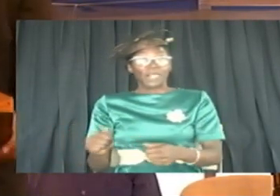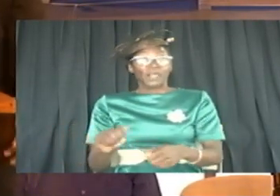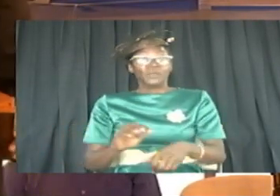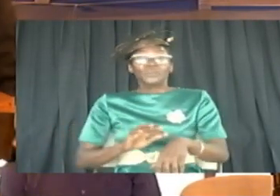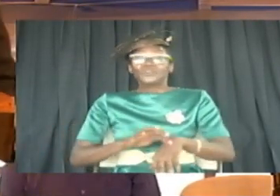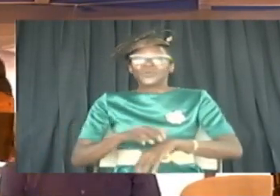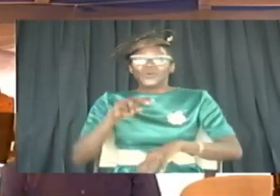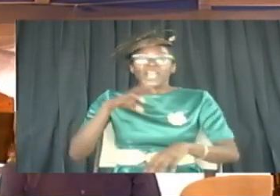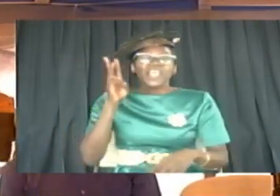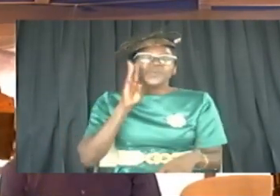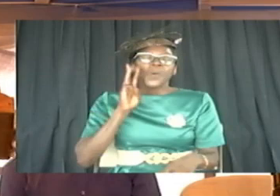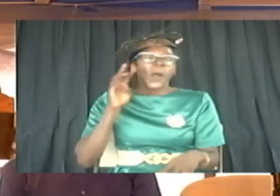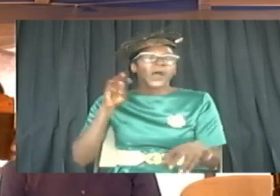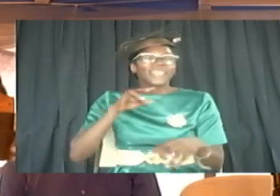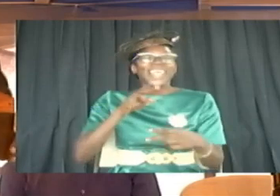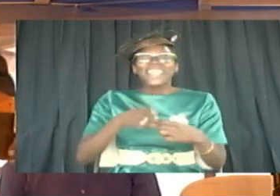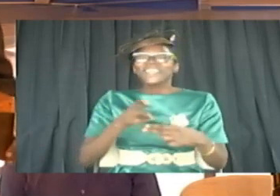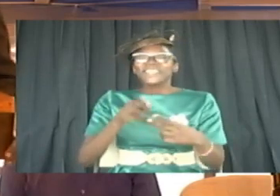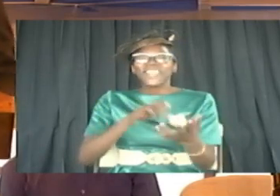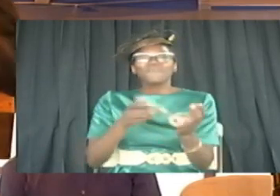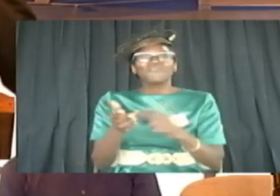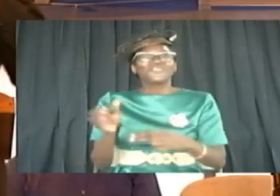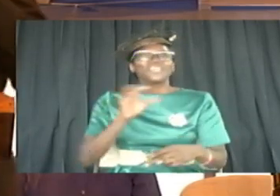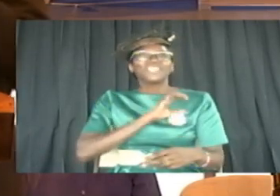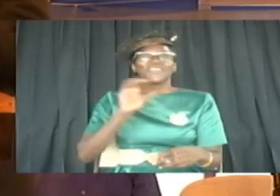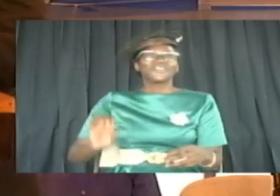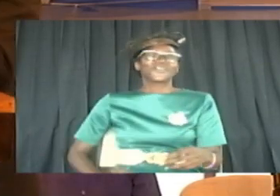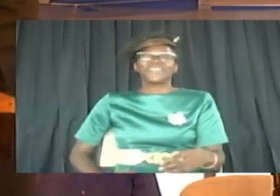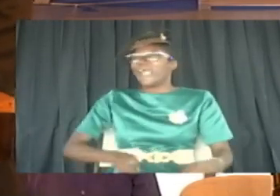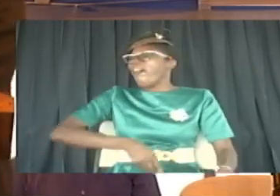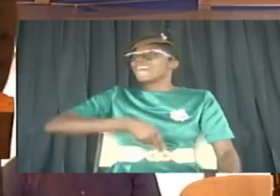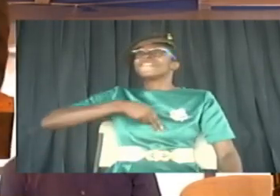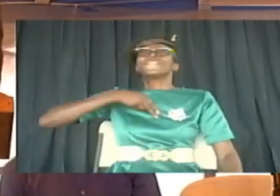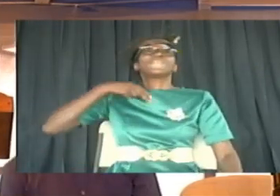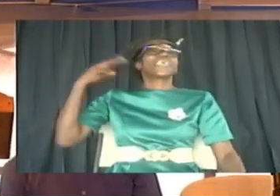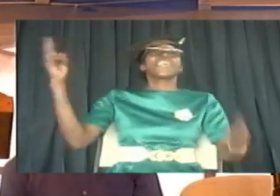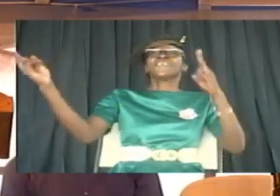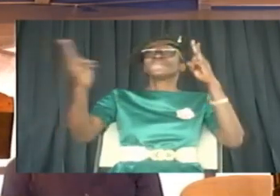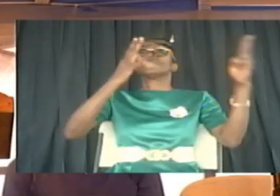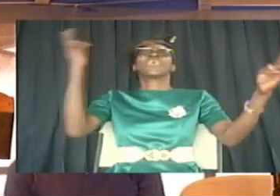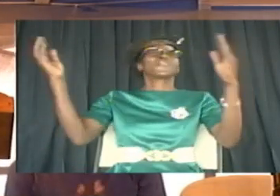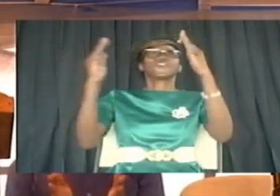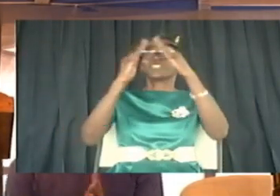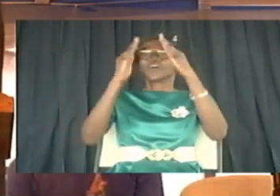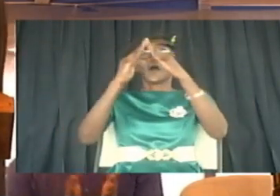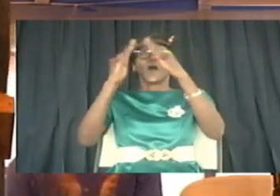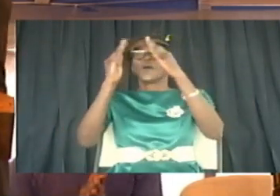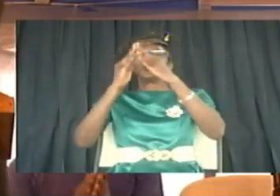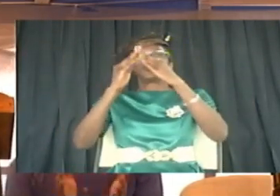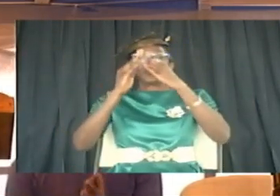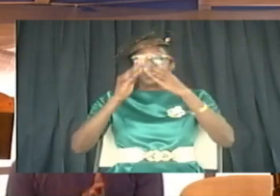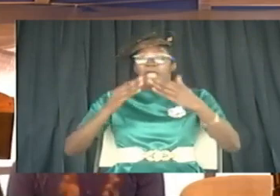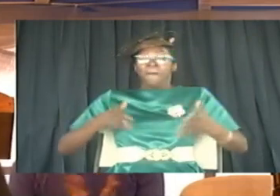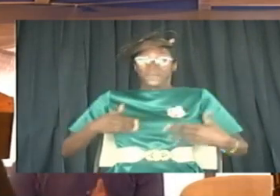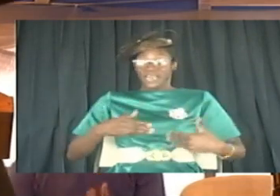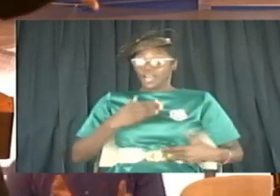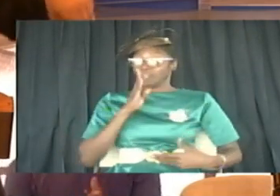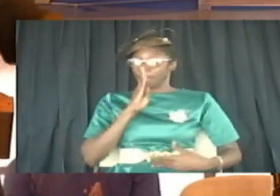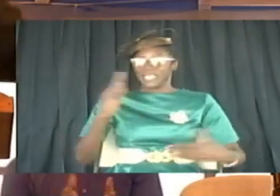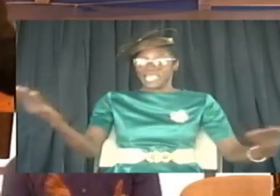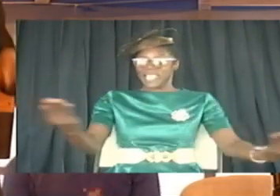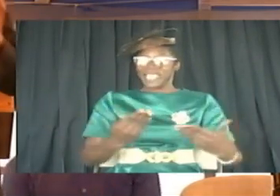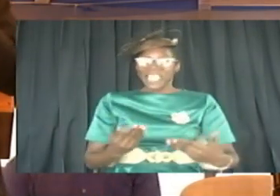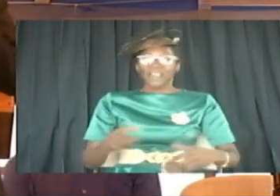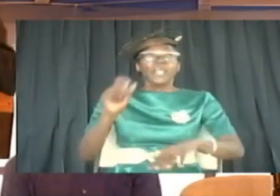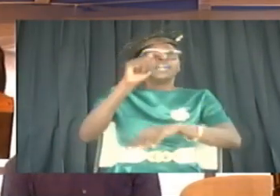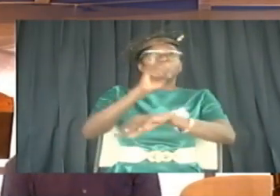water in the name of Jesus Christ of Nazareth. I feel victory in the house. Yeah, we might not be here in the sanctuary in